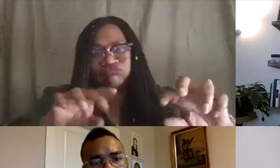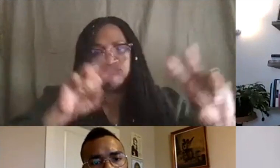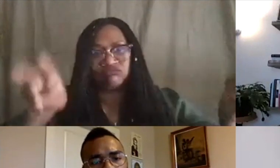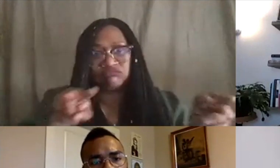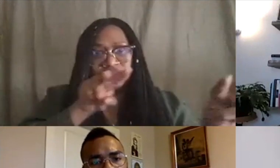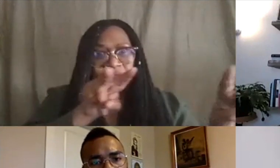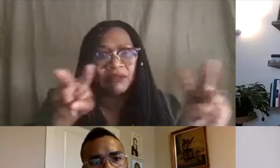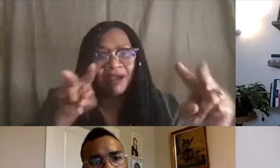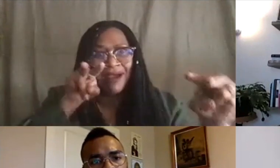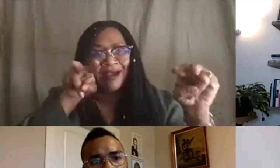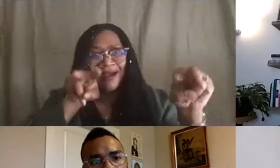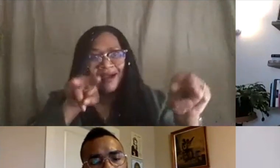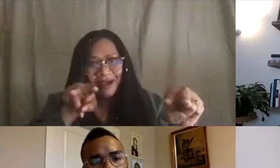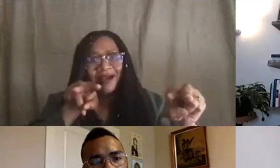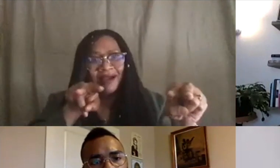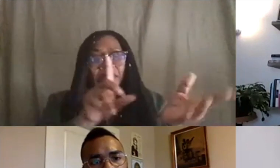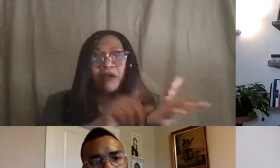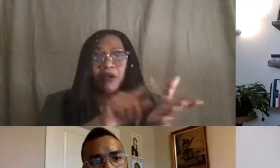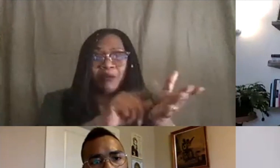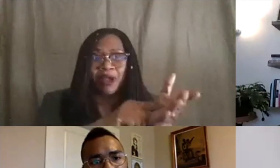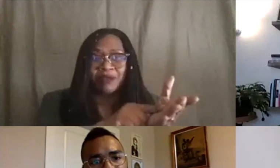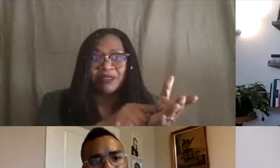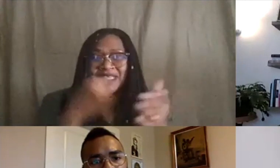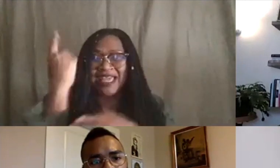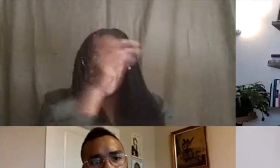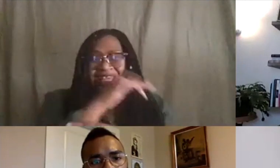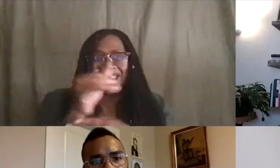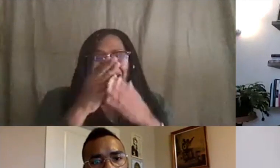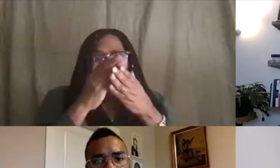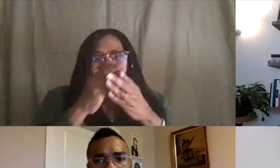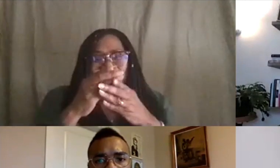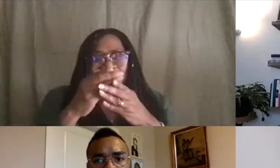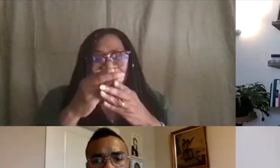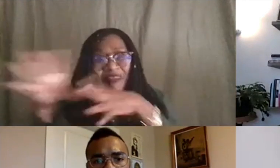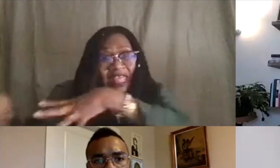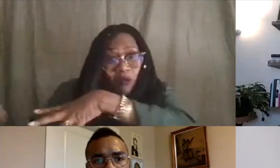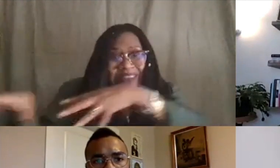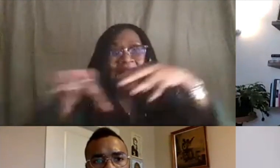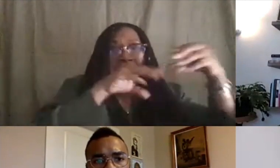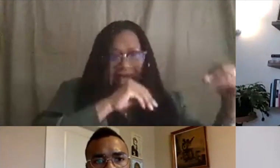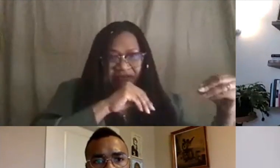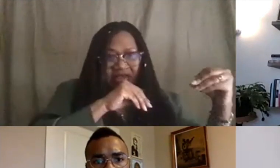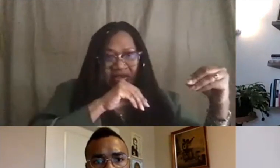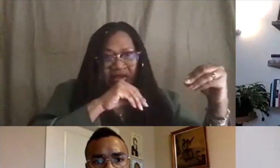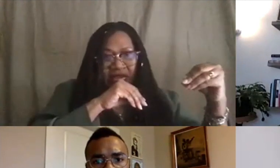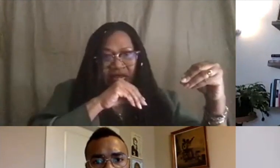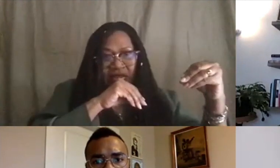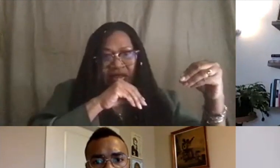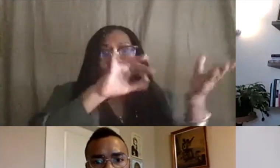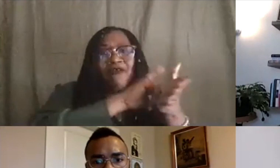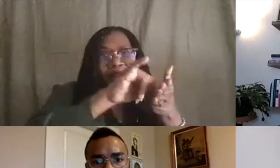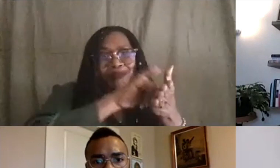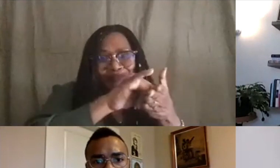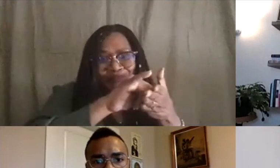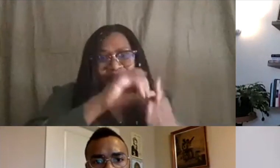newspapers, it looks like a ship's manifest from Ellis Island. These people were only